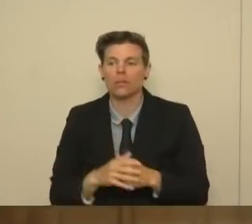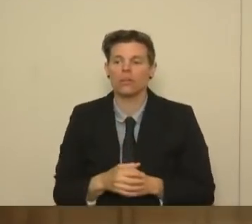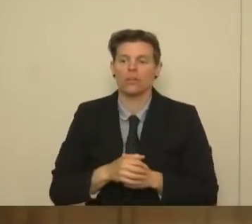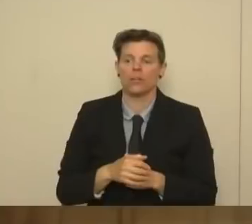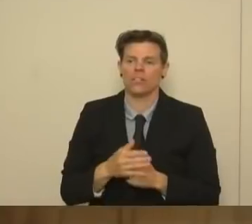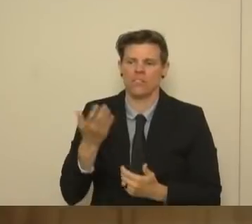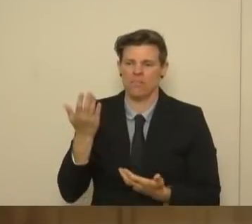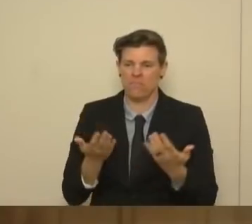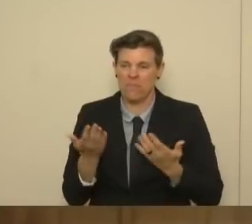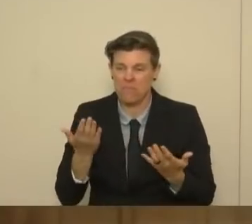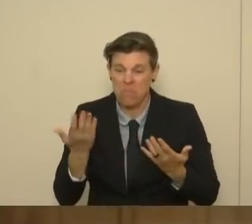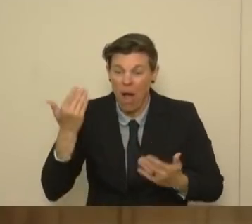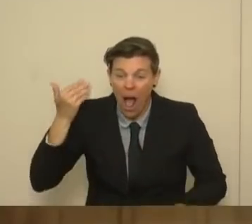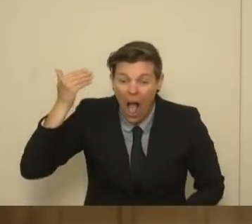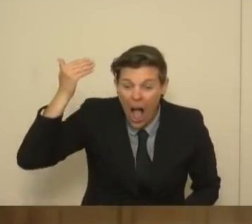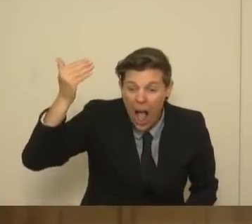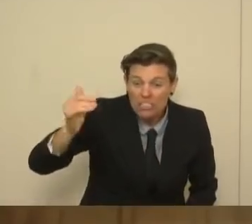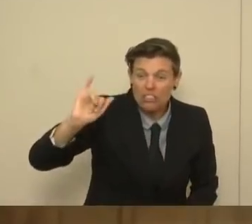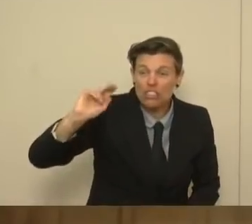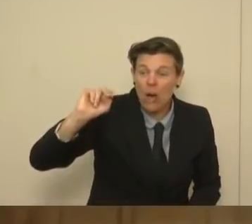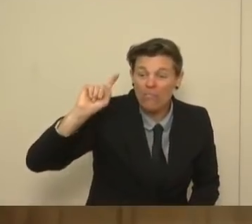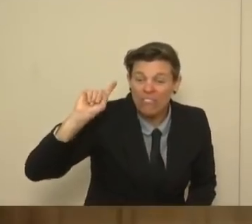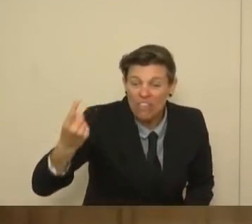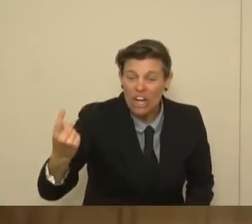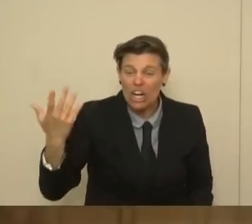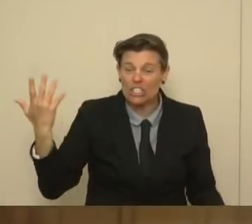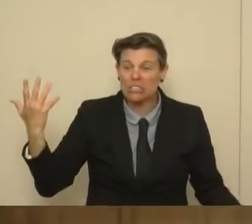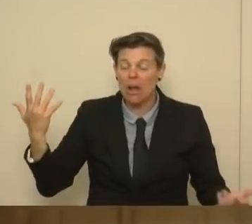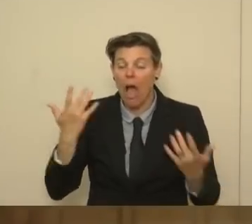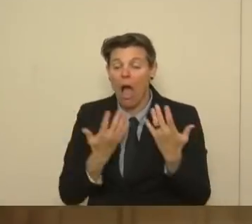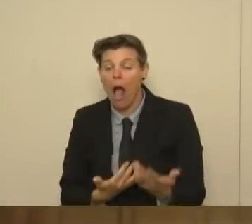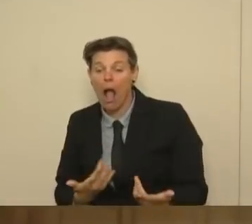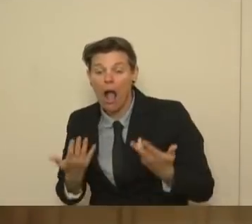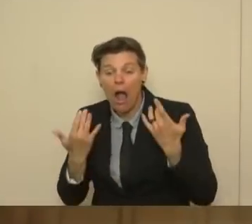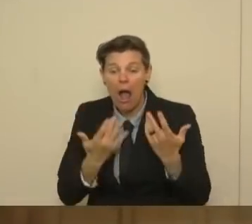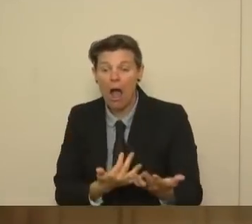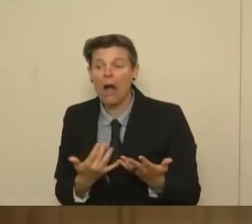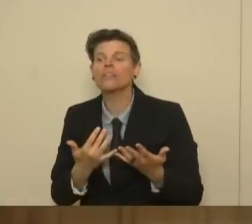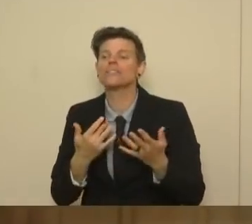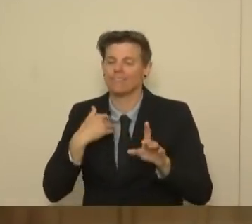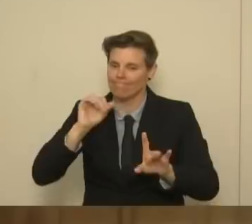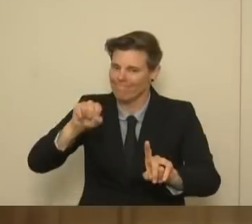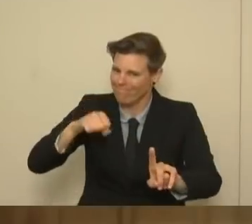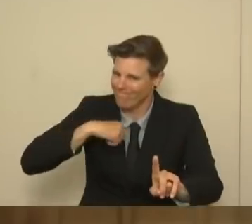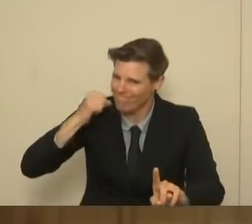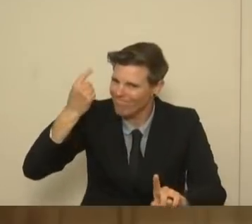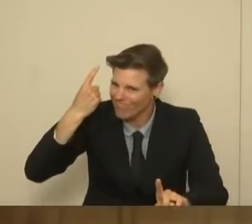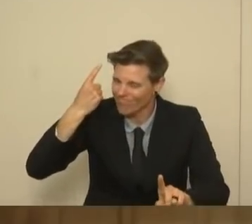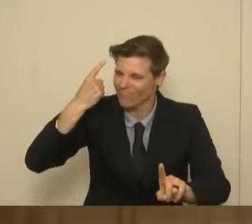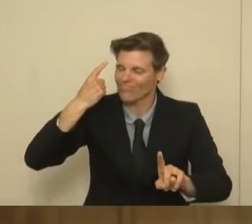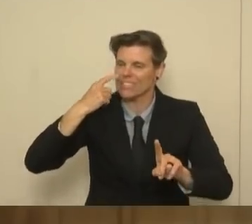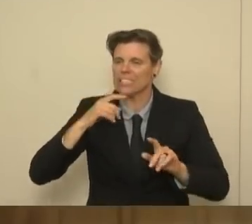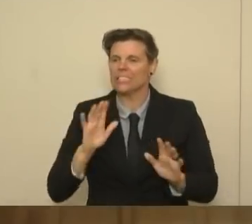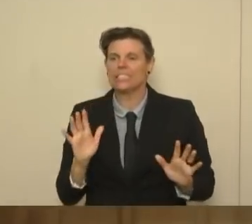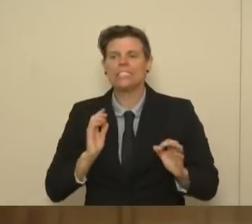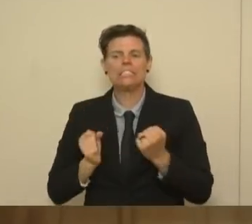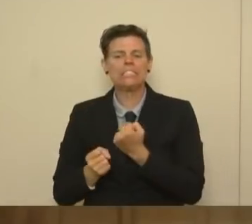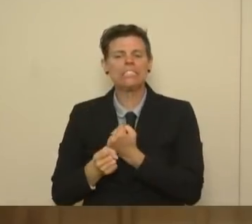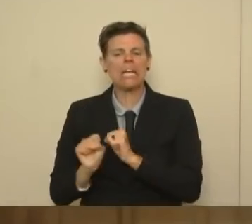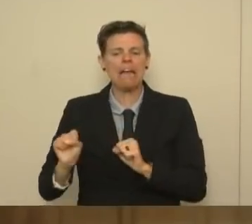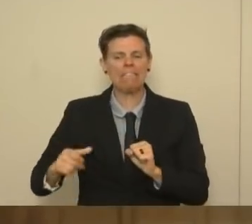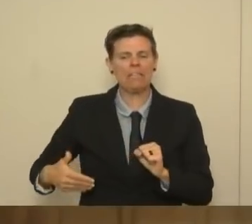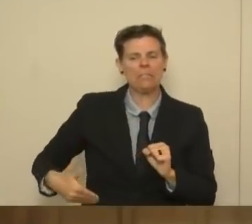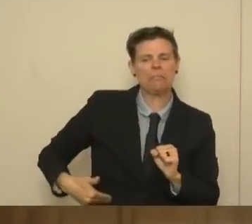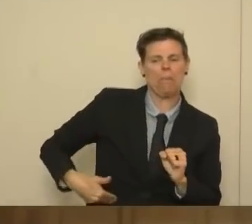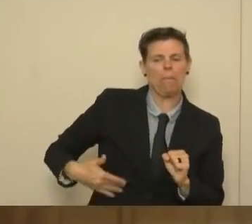distribution systems are complicated. It isn't just showing up and sending it out. There's lots of details we have to work out in the process. I know